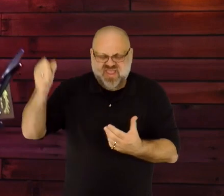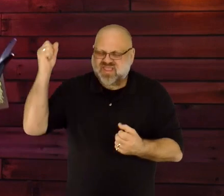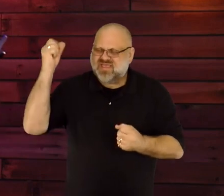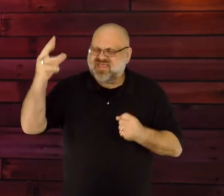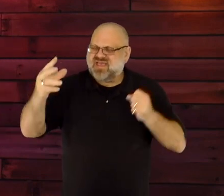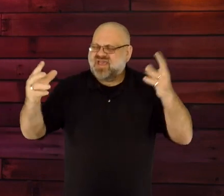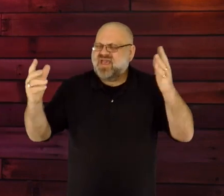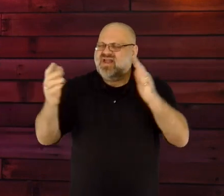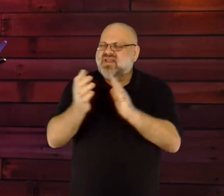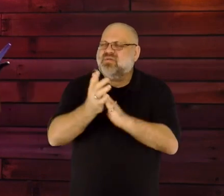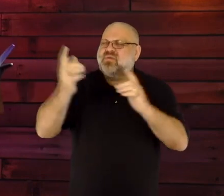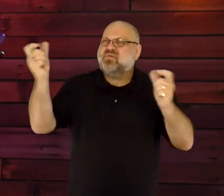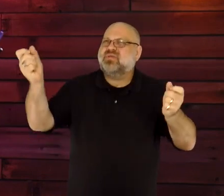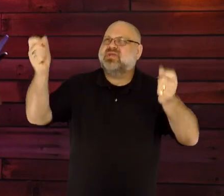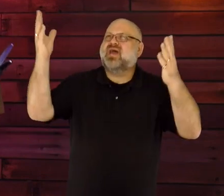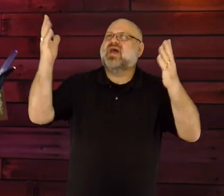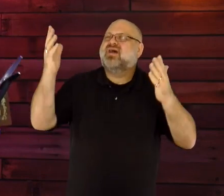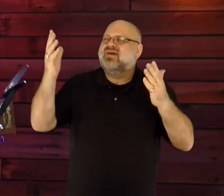sing